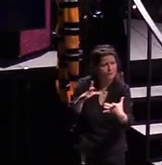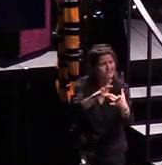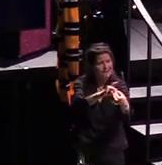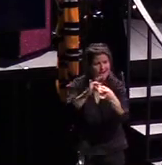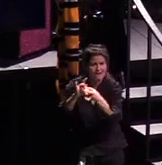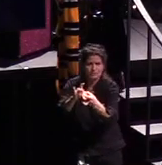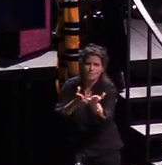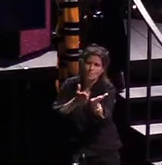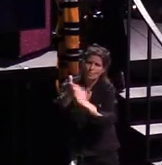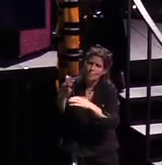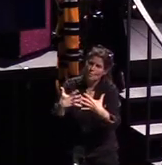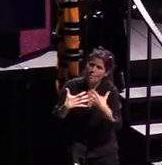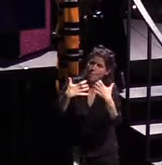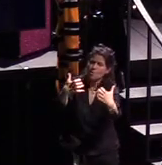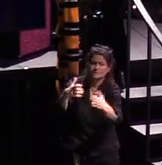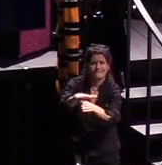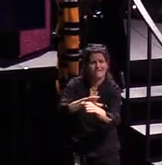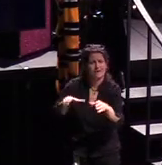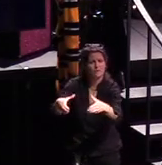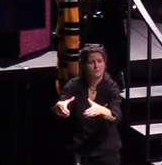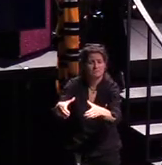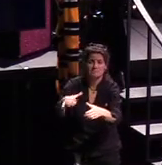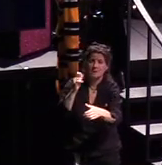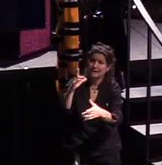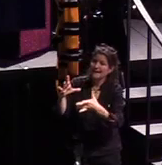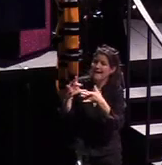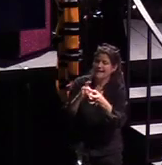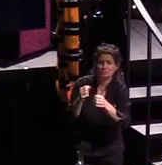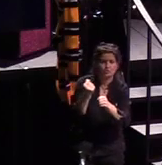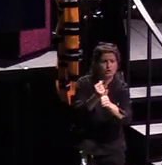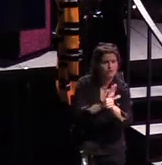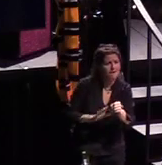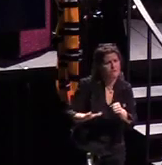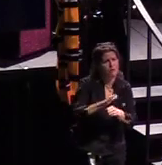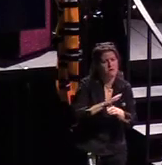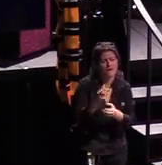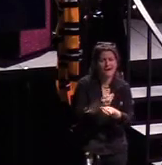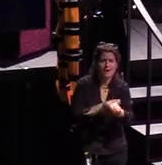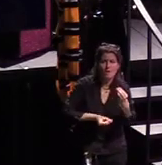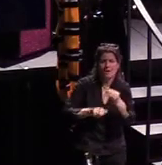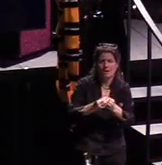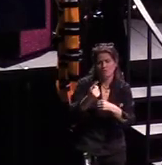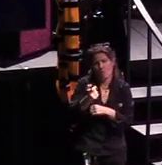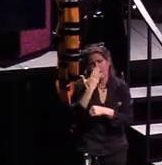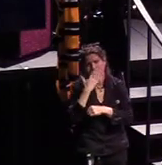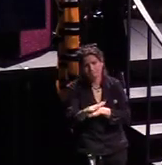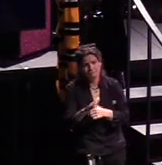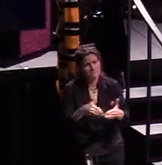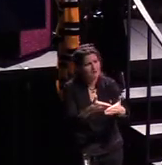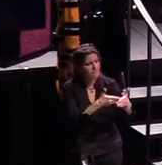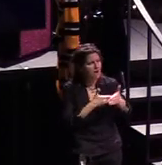audiences biscuit this might be of geographical economic or attitudinal barriers biscuit